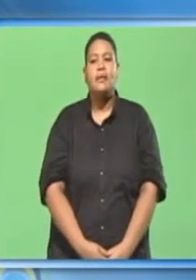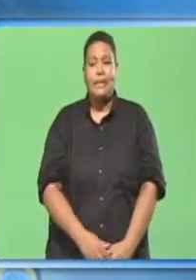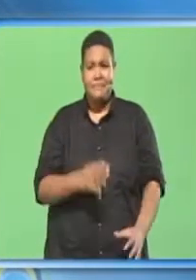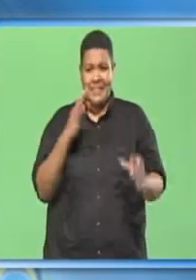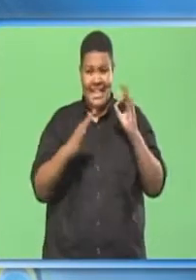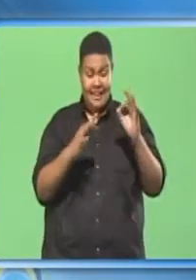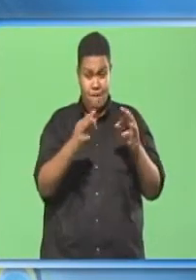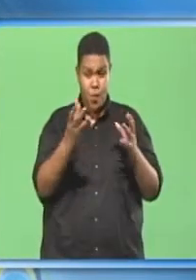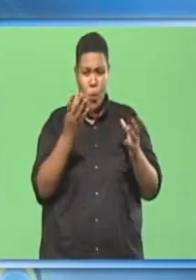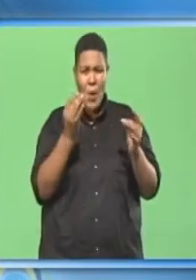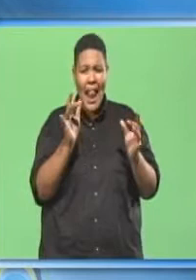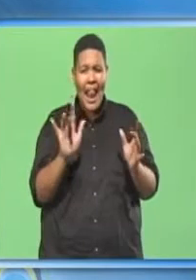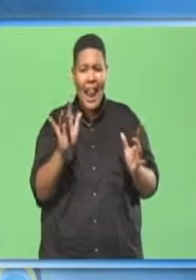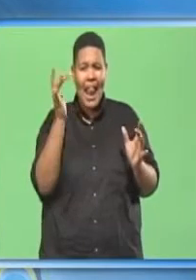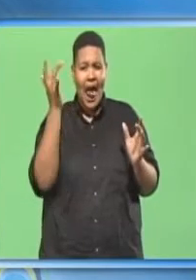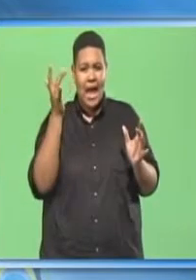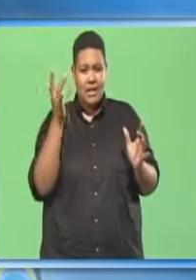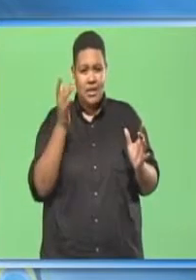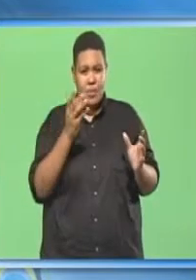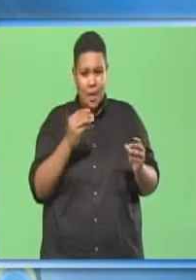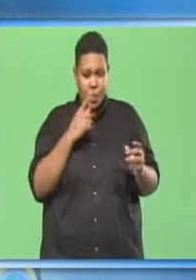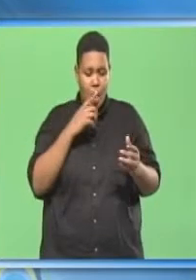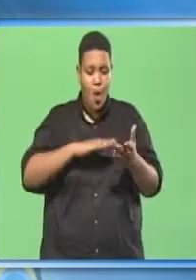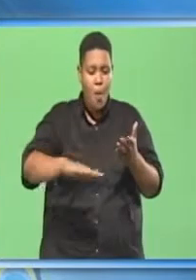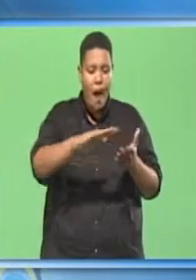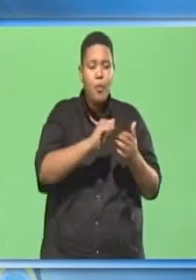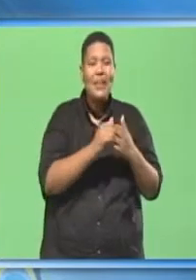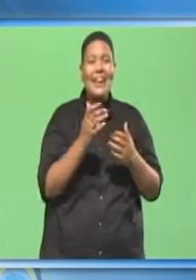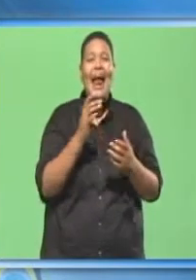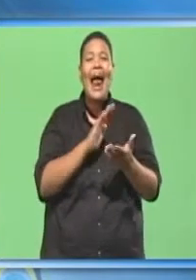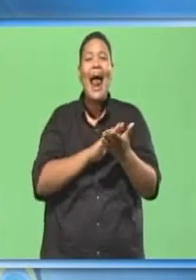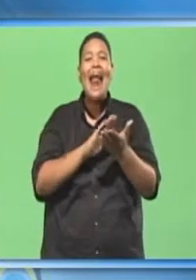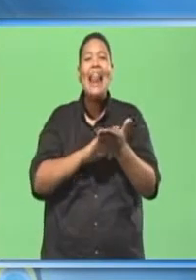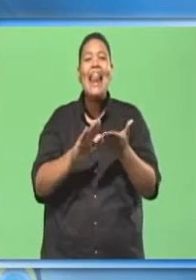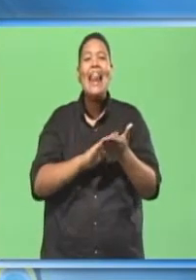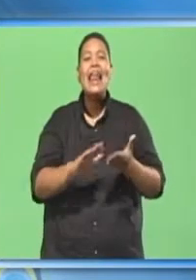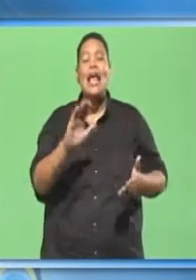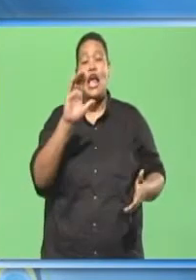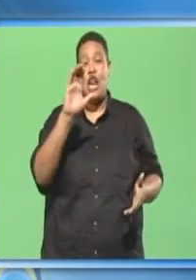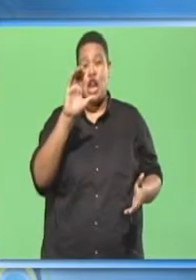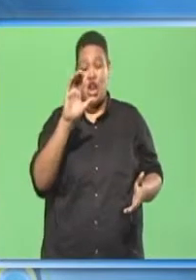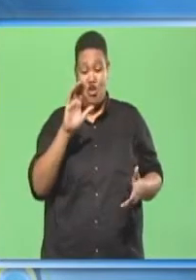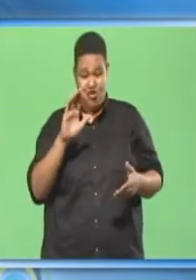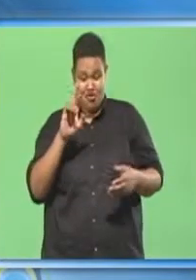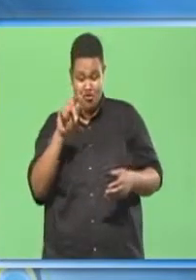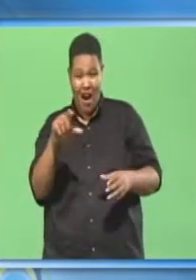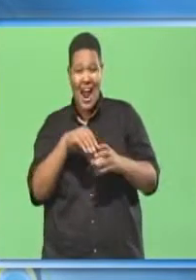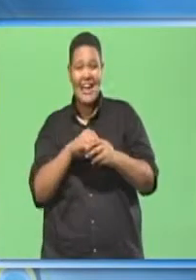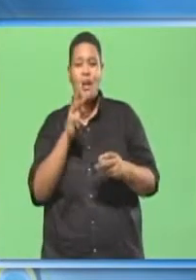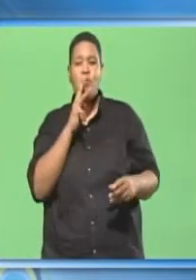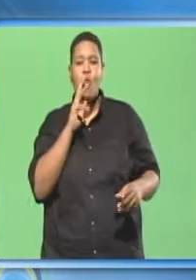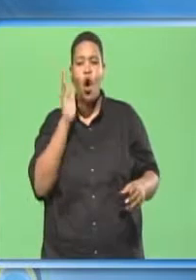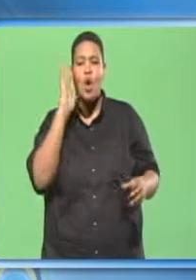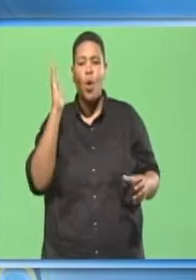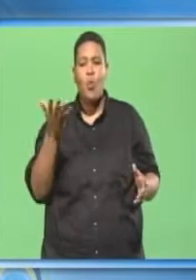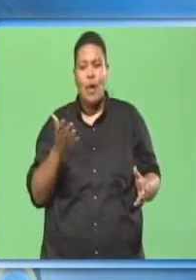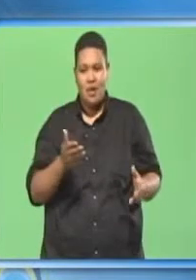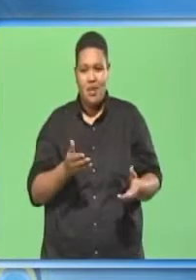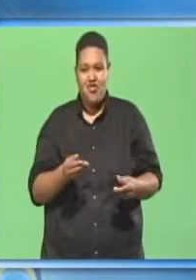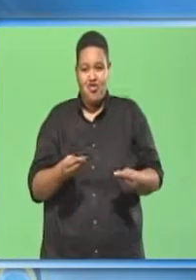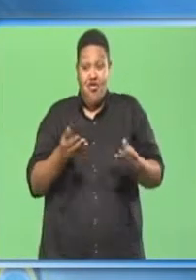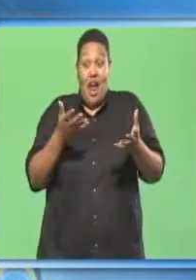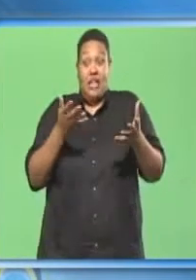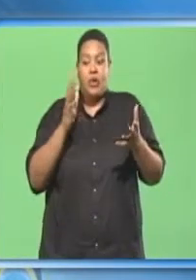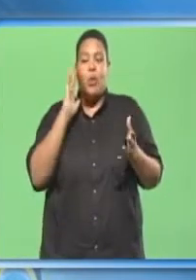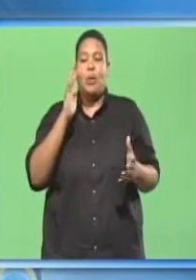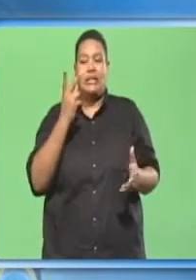If you damp the surface by wiping all over with a clean rag soaked in clean water, then this will raise the grain, which